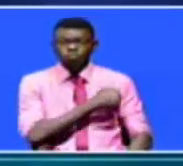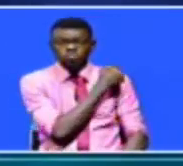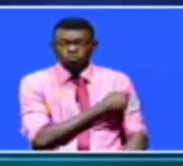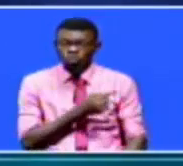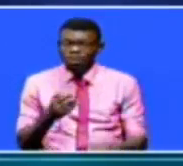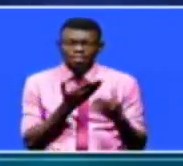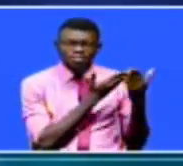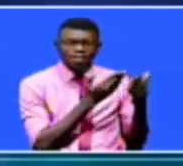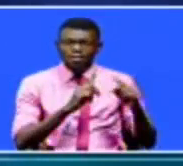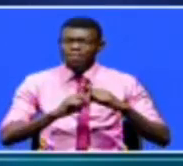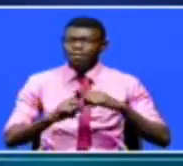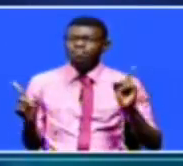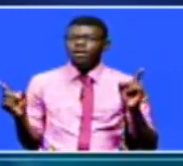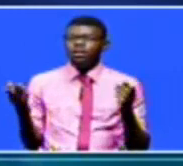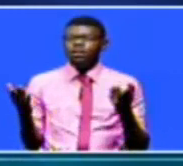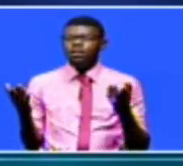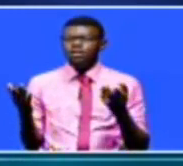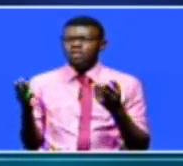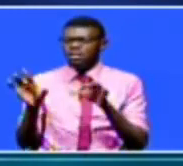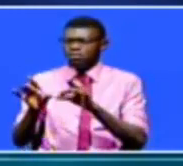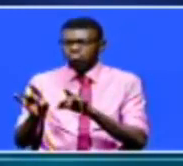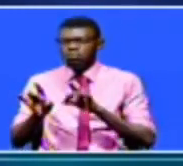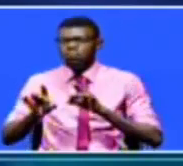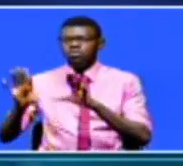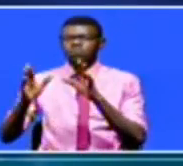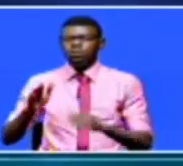turning away pregnant mothers without having a